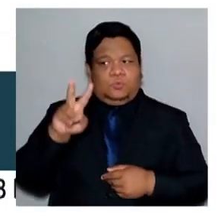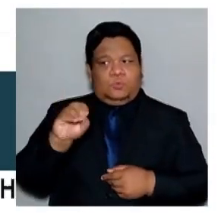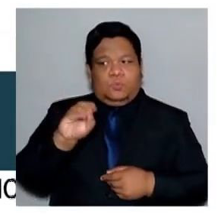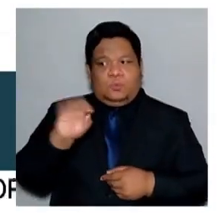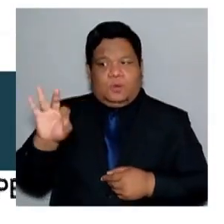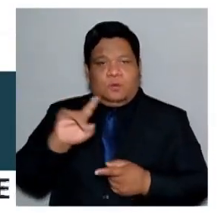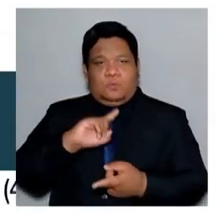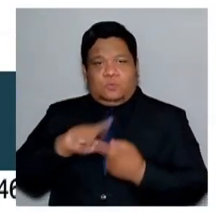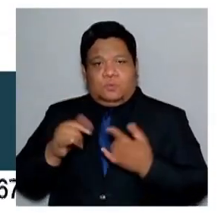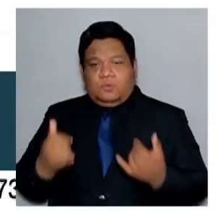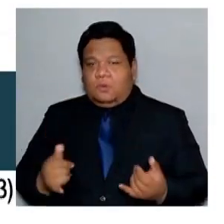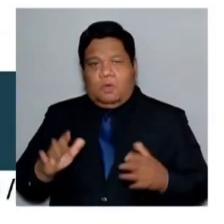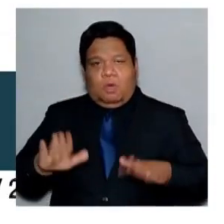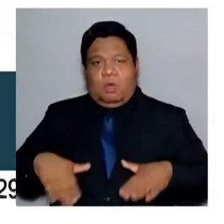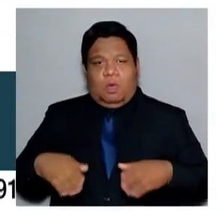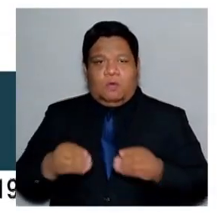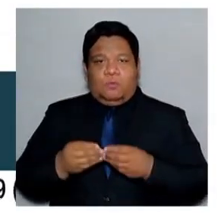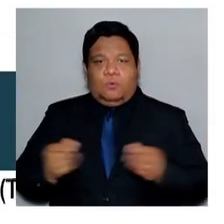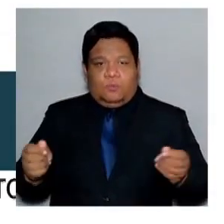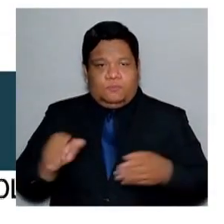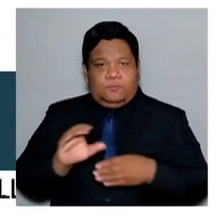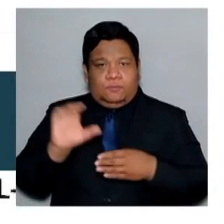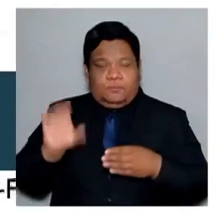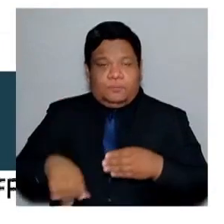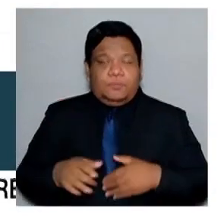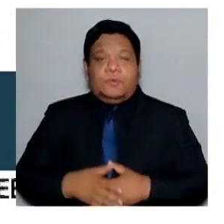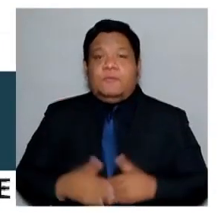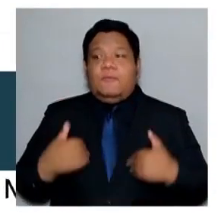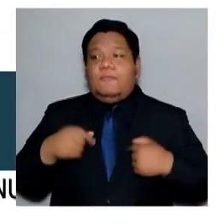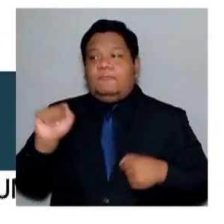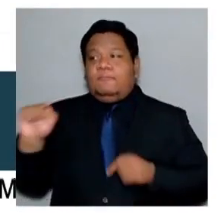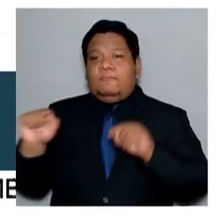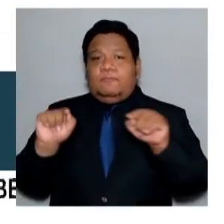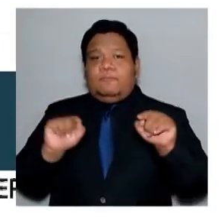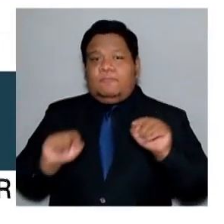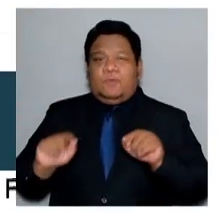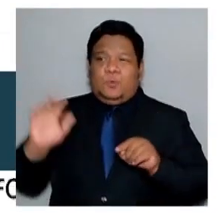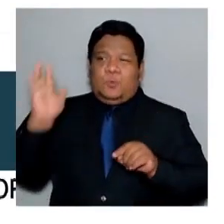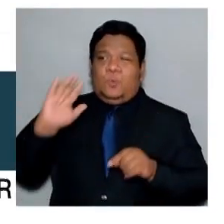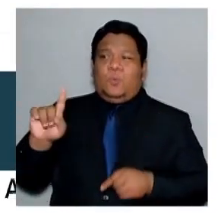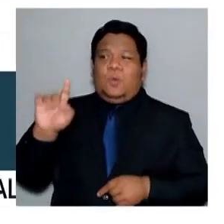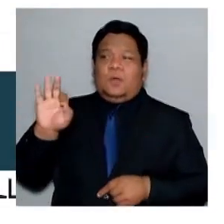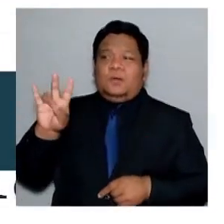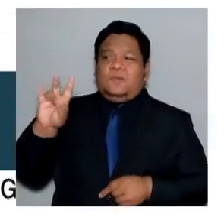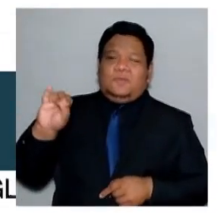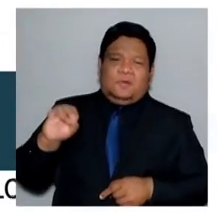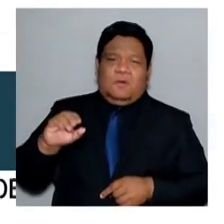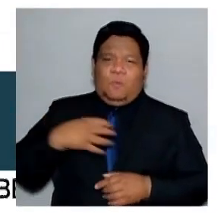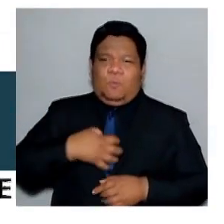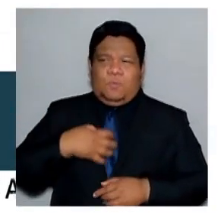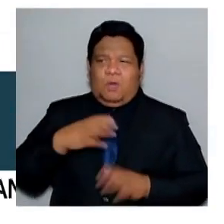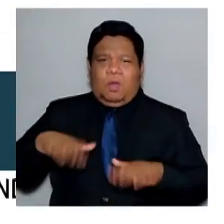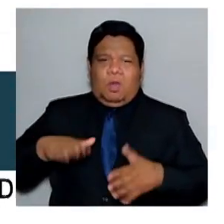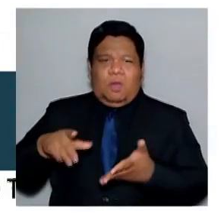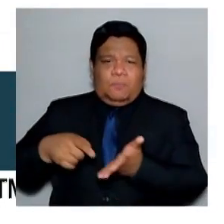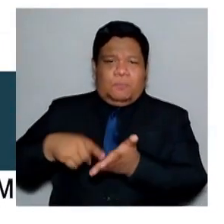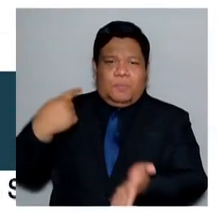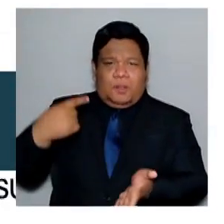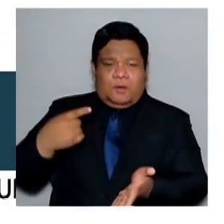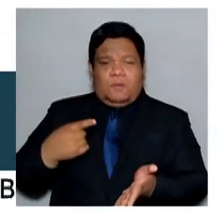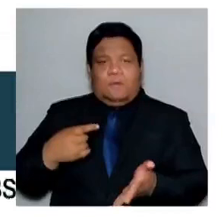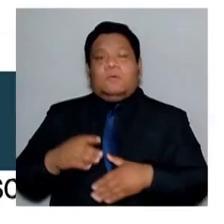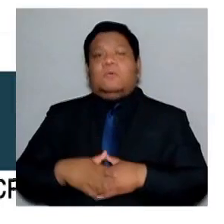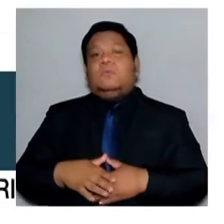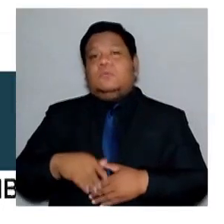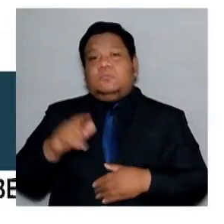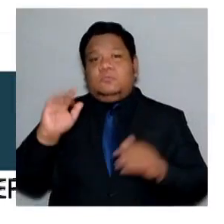settled. We actually have people, landowners from the 70s, complaining they have not been paid. And the difference between government